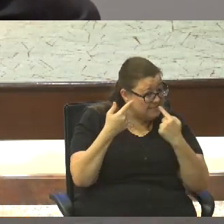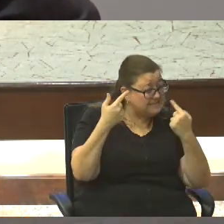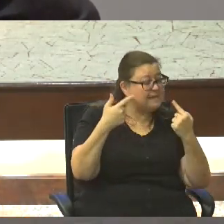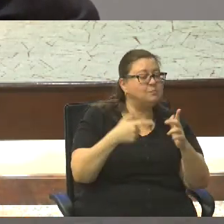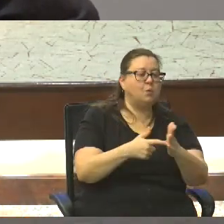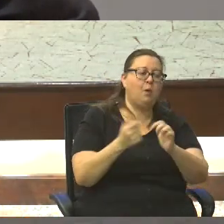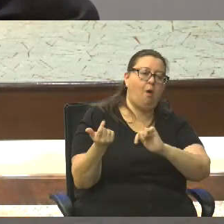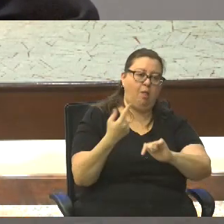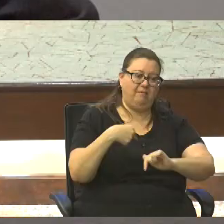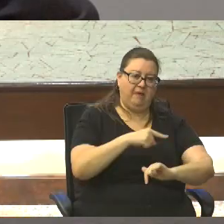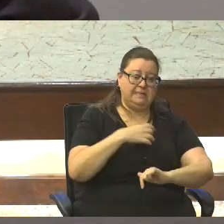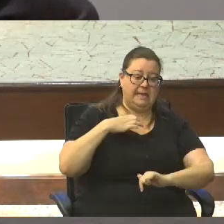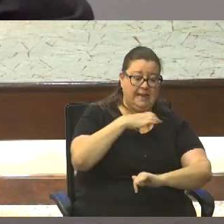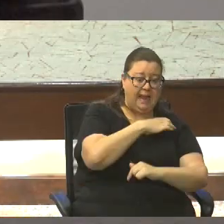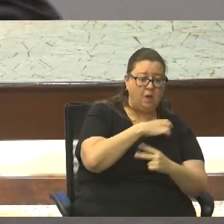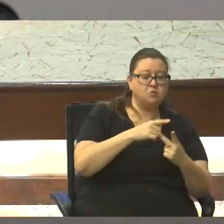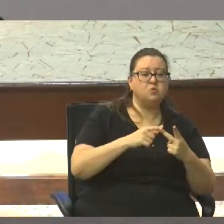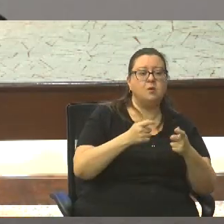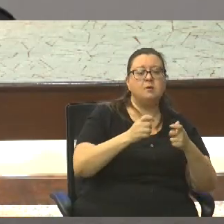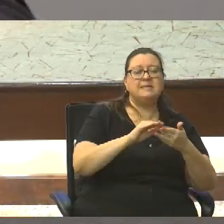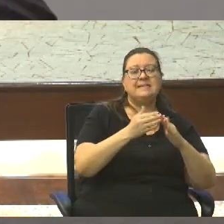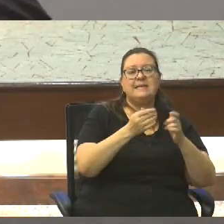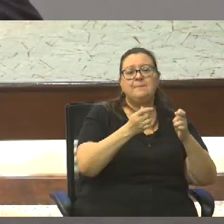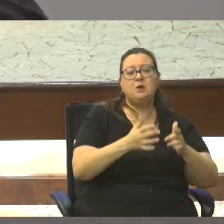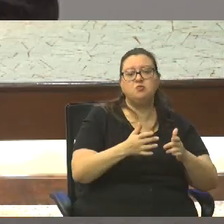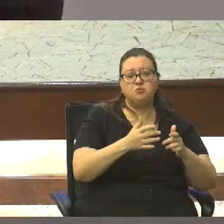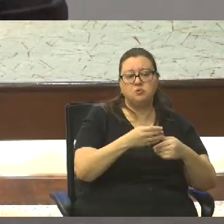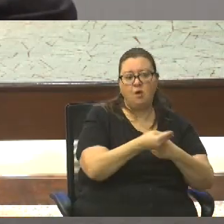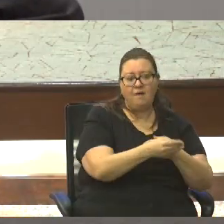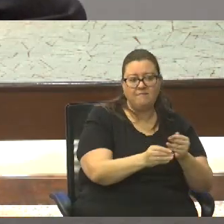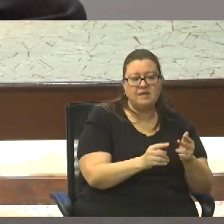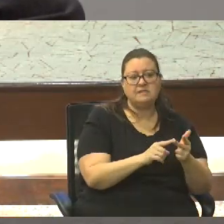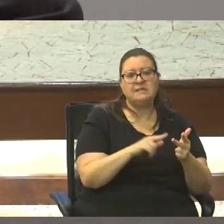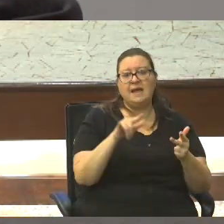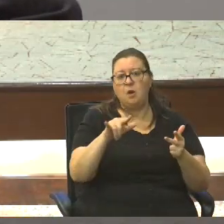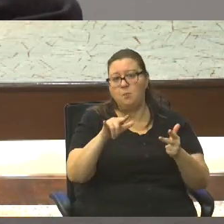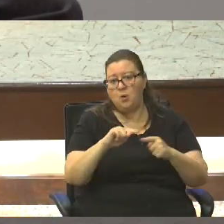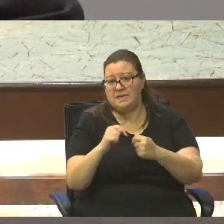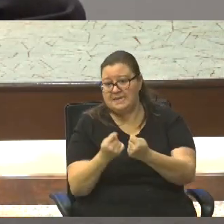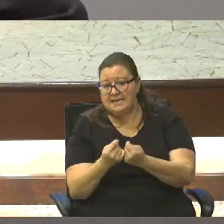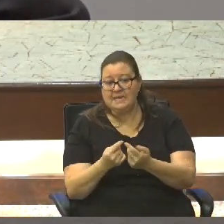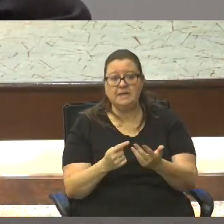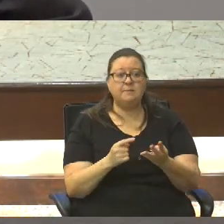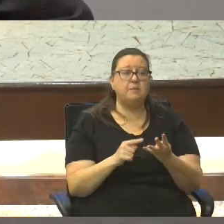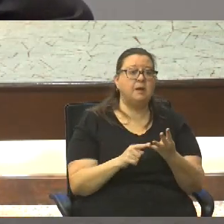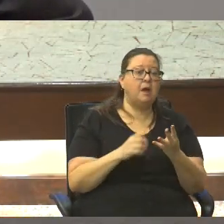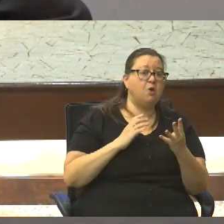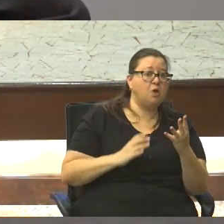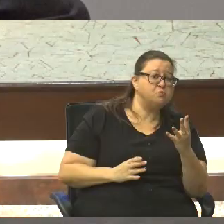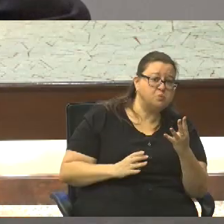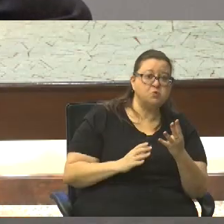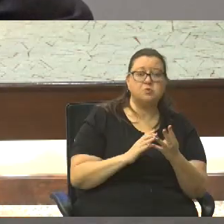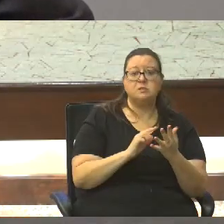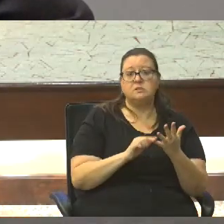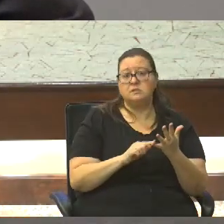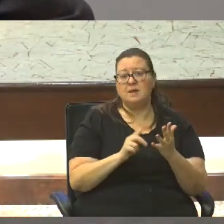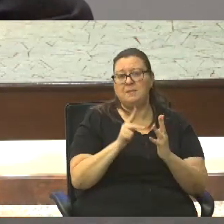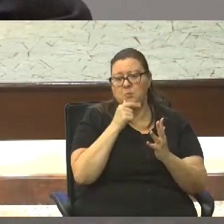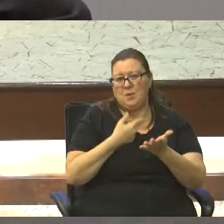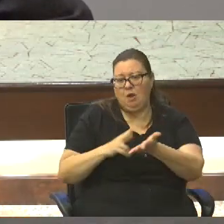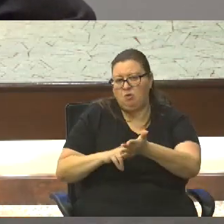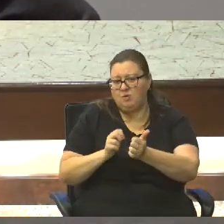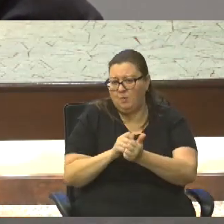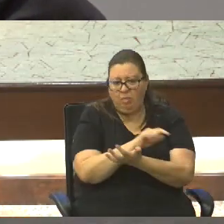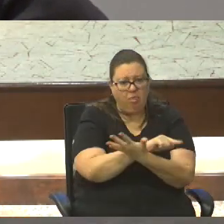the council, the city manager's office, the airport team, our tenants, and our customers to be successful. So while